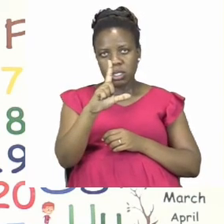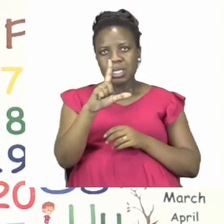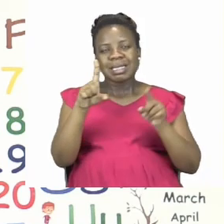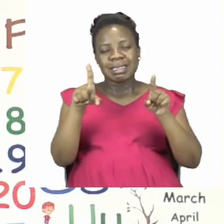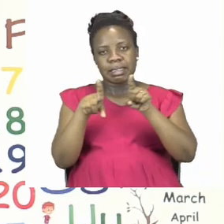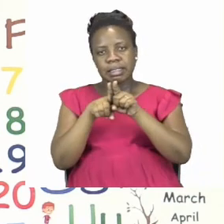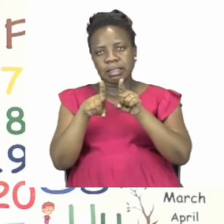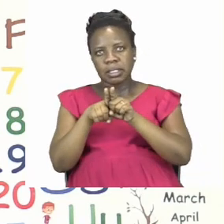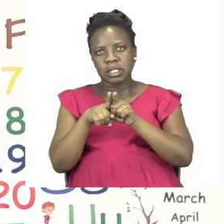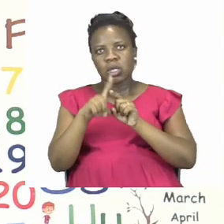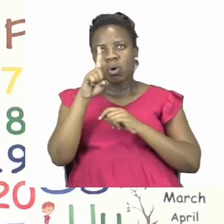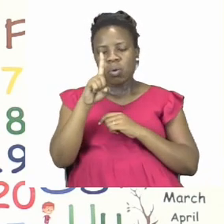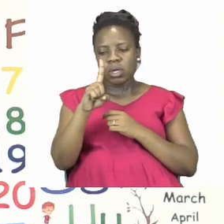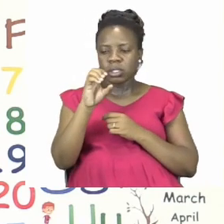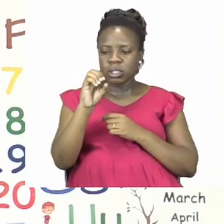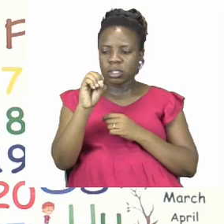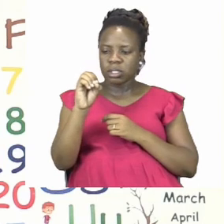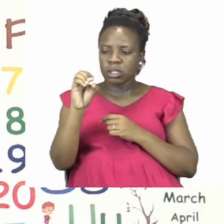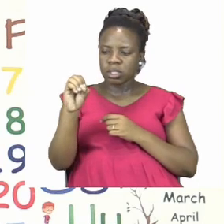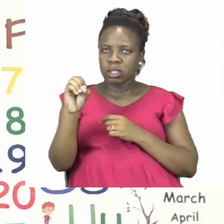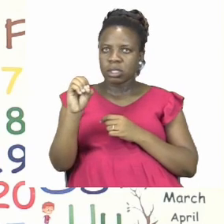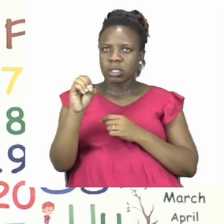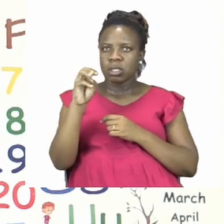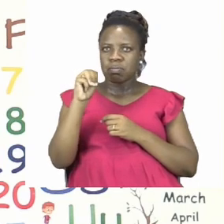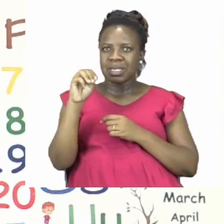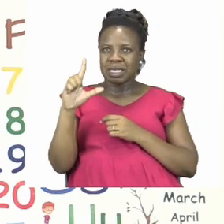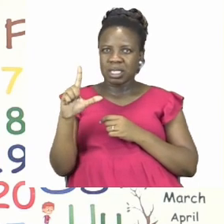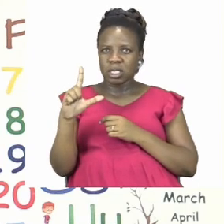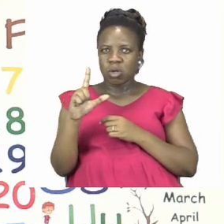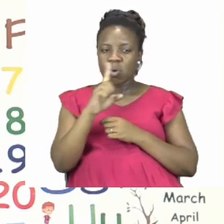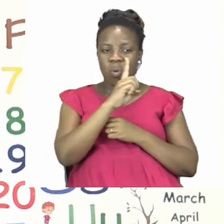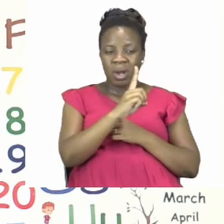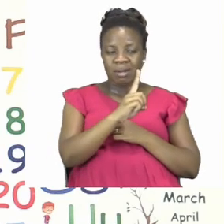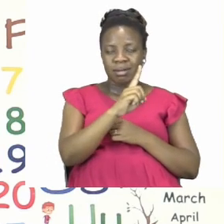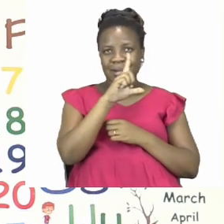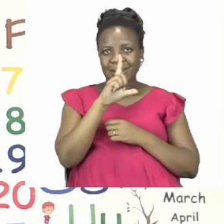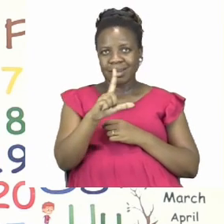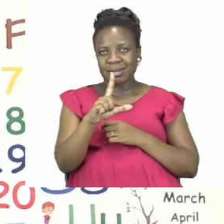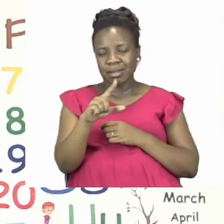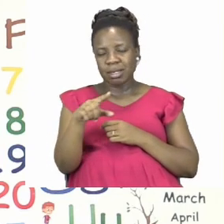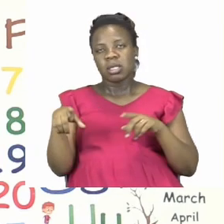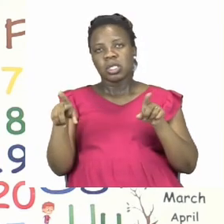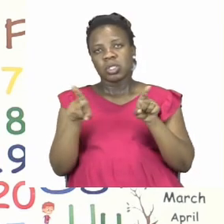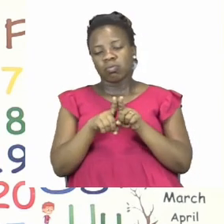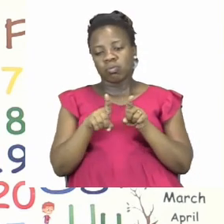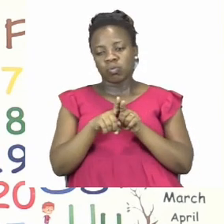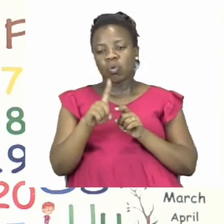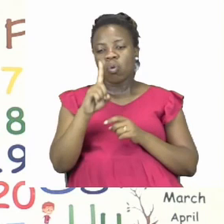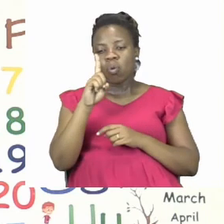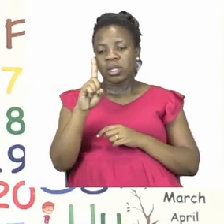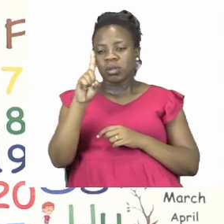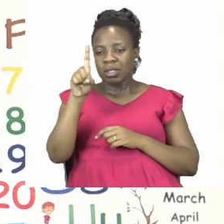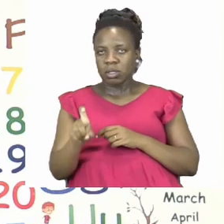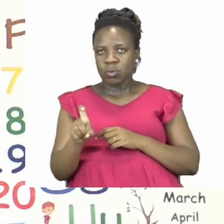that means we are going to change our liter to milliliters. For the jar that you can see, it says it